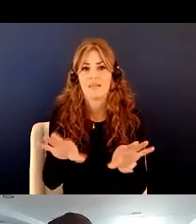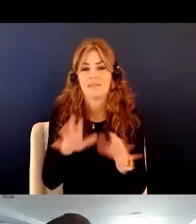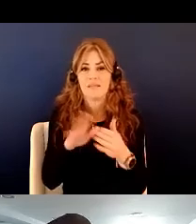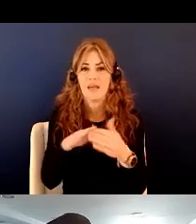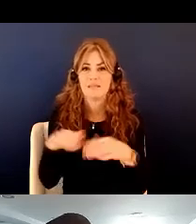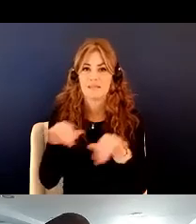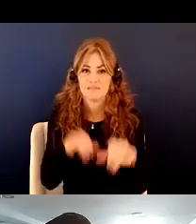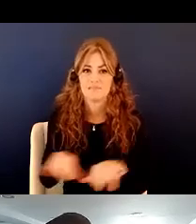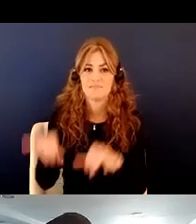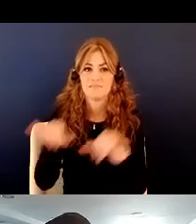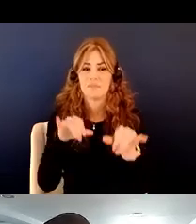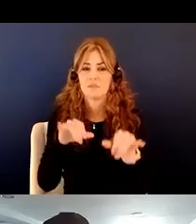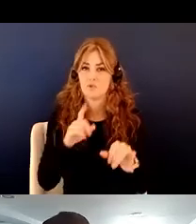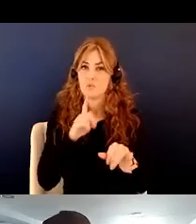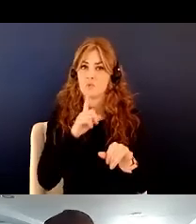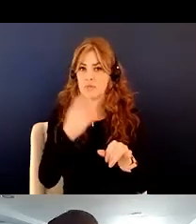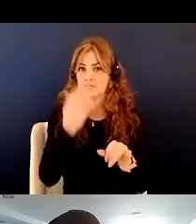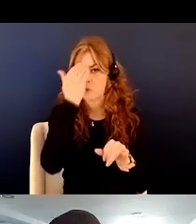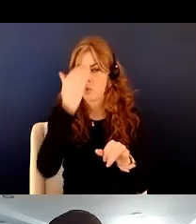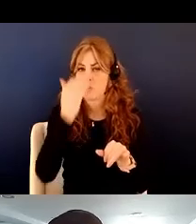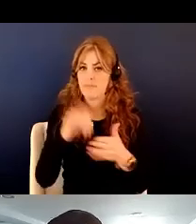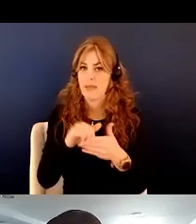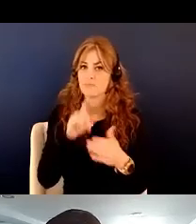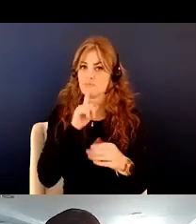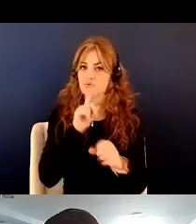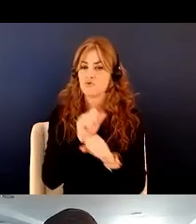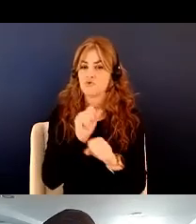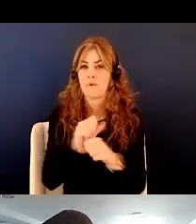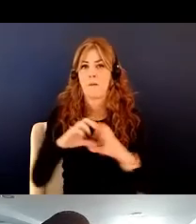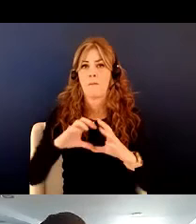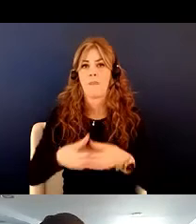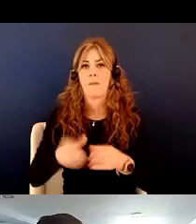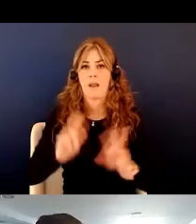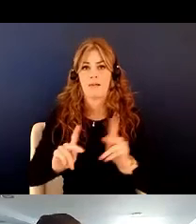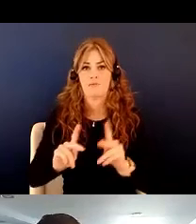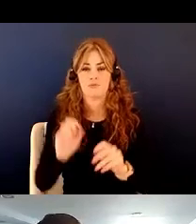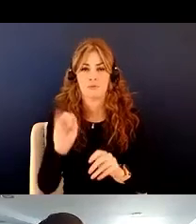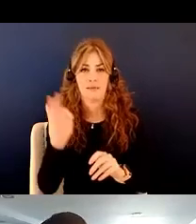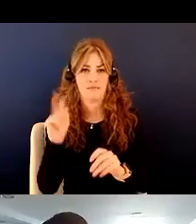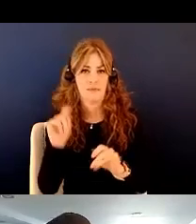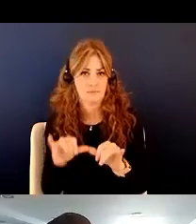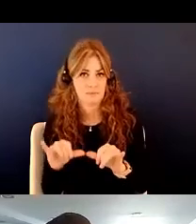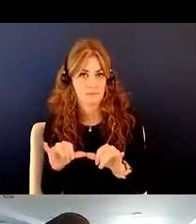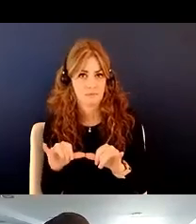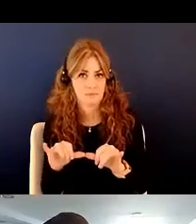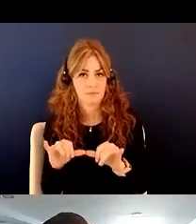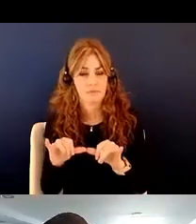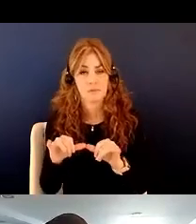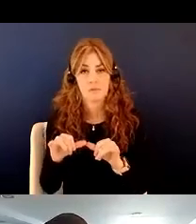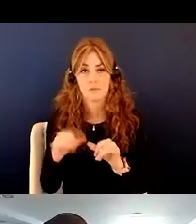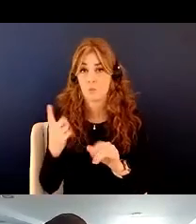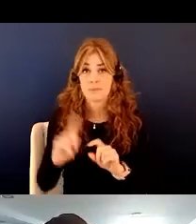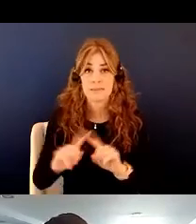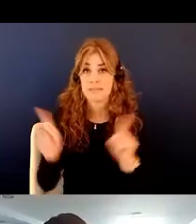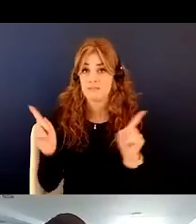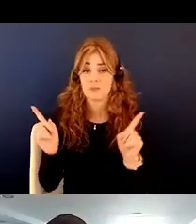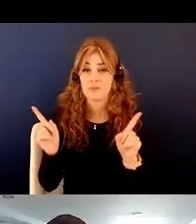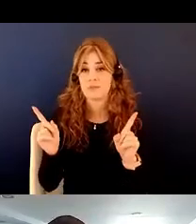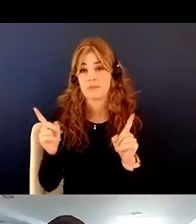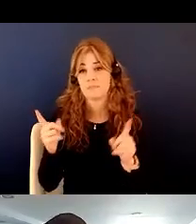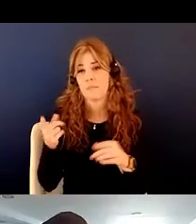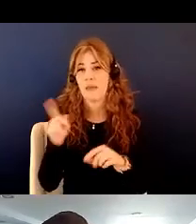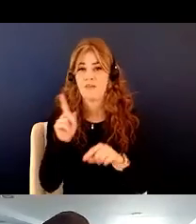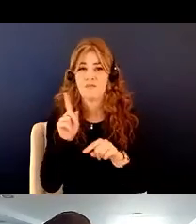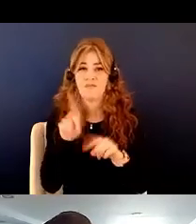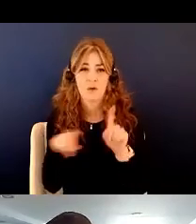about what that true population average effect size is. We only see differences or variation in effect sizes because